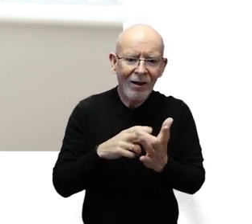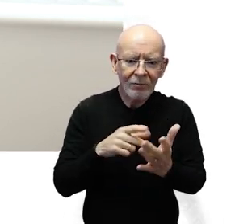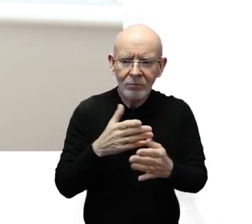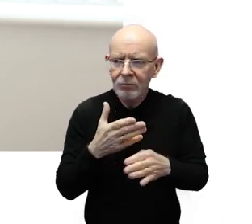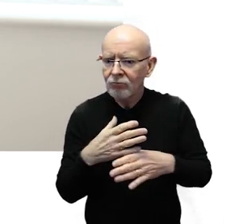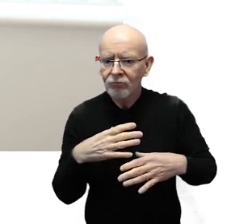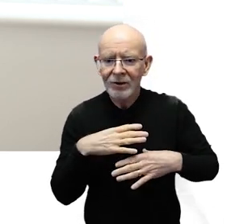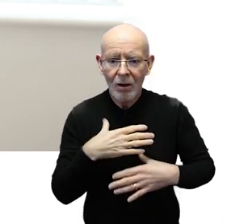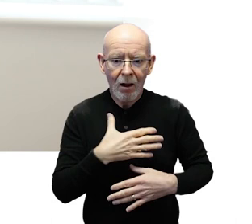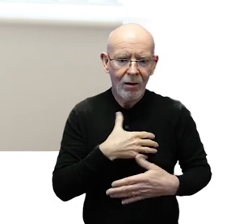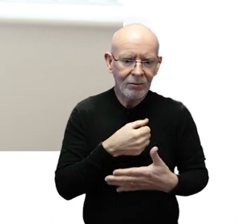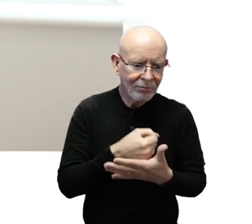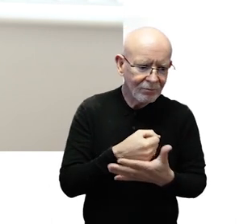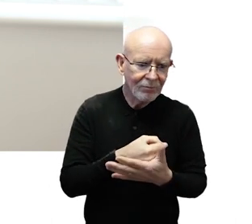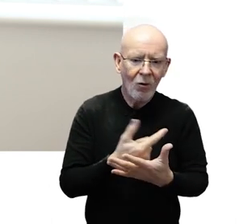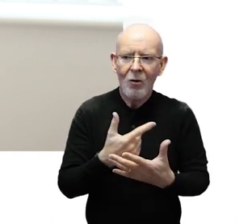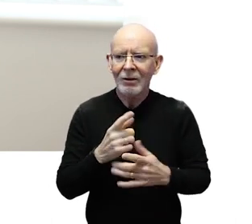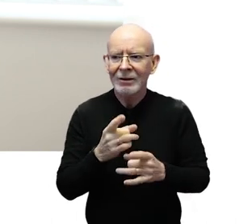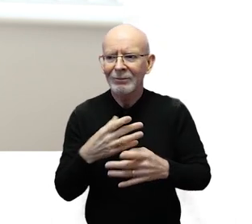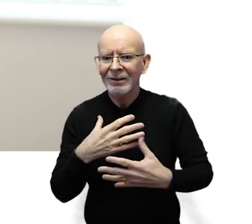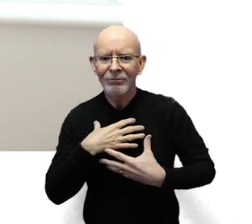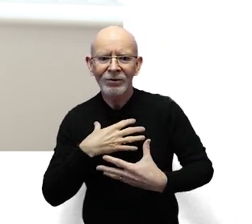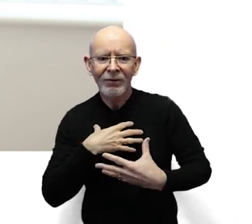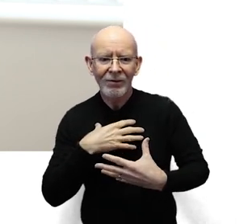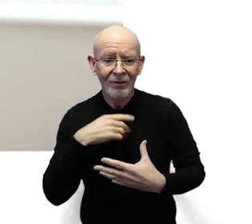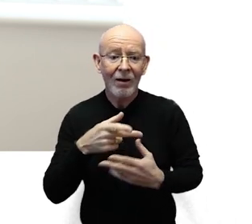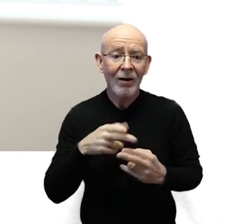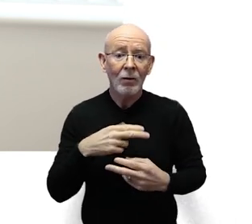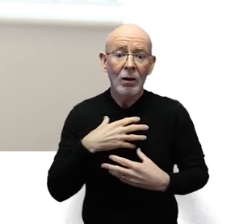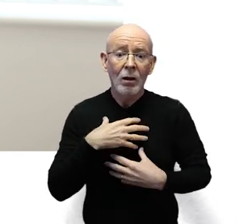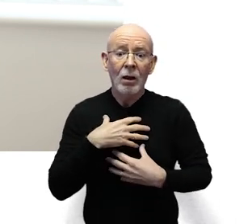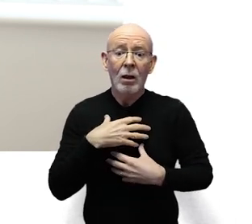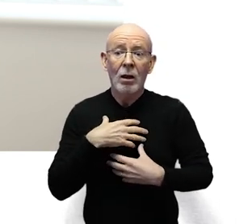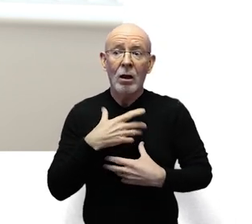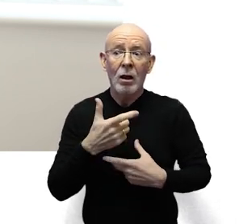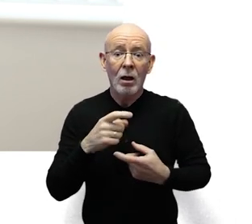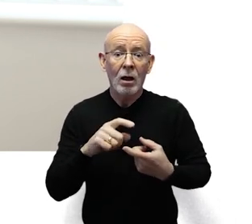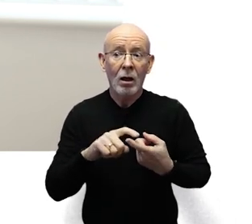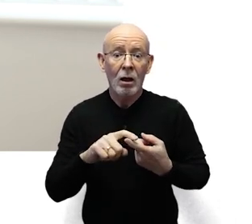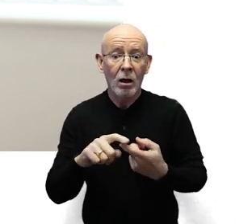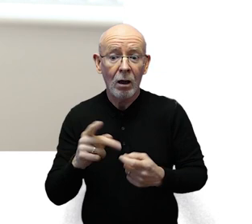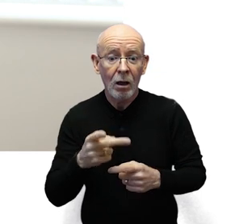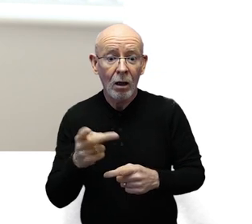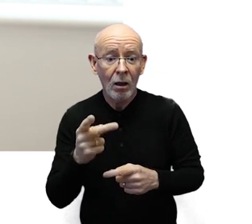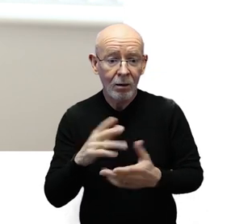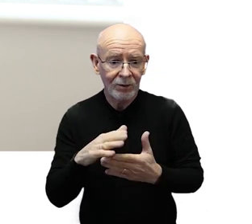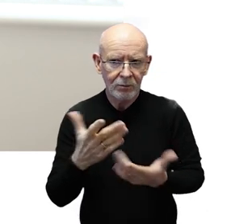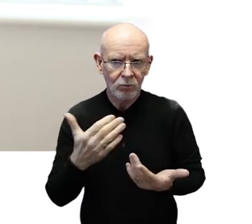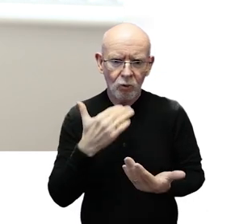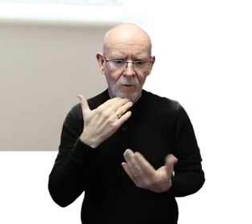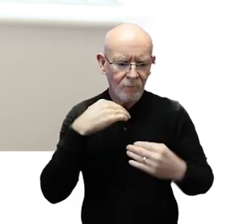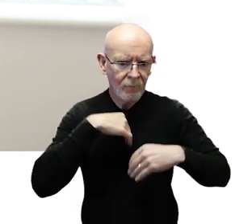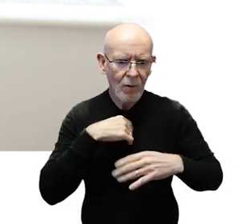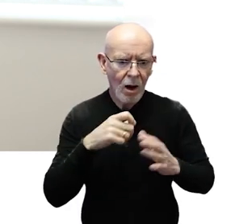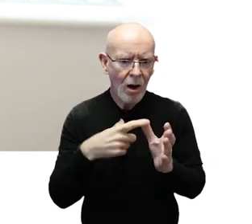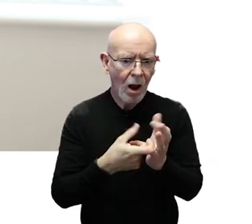increasing heart rate and breathing rate. If hyperventilation becomes more permanent, it can cause reduced carbon dioxide